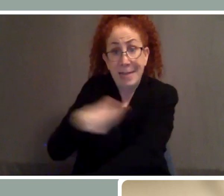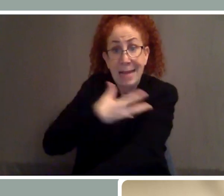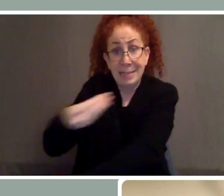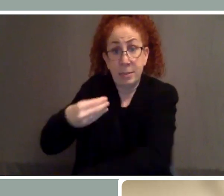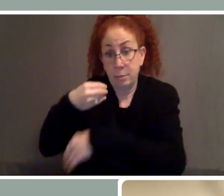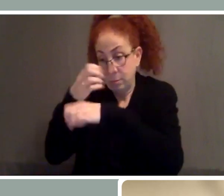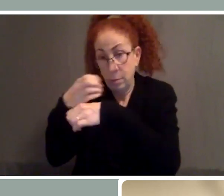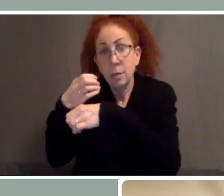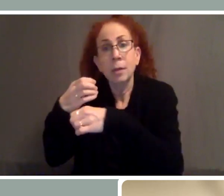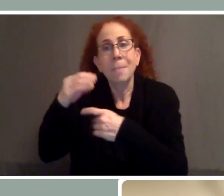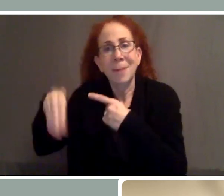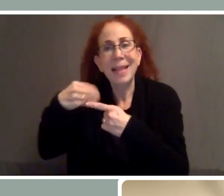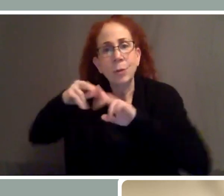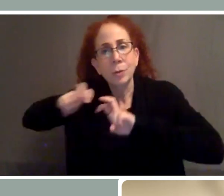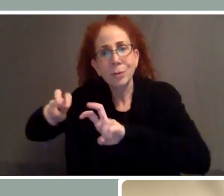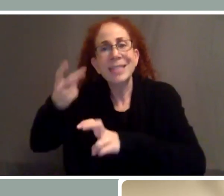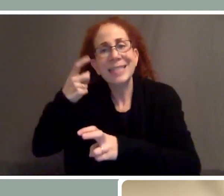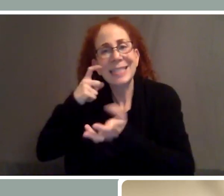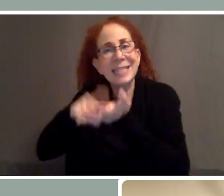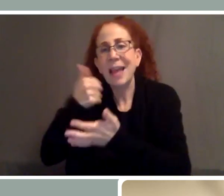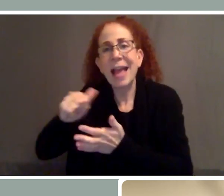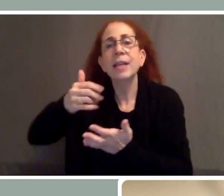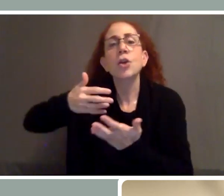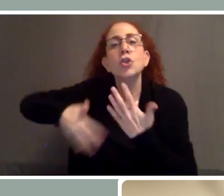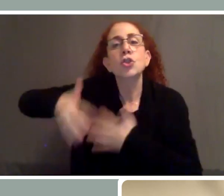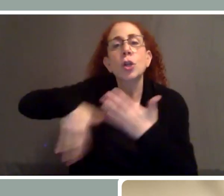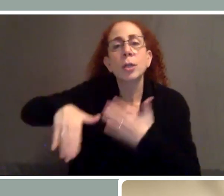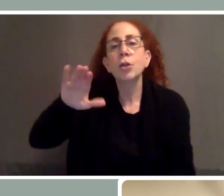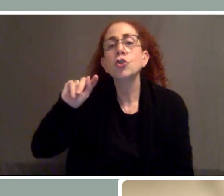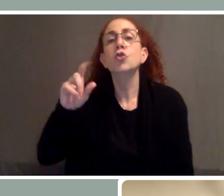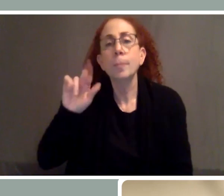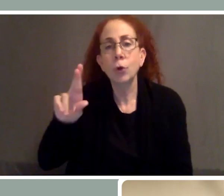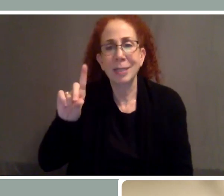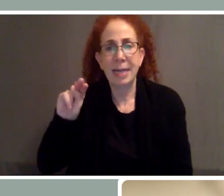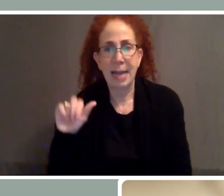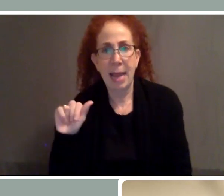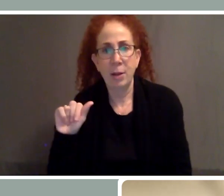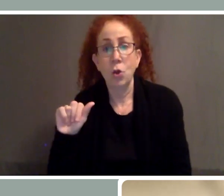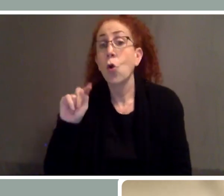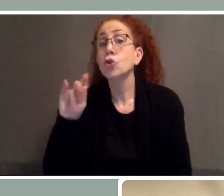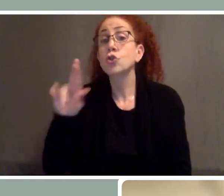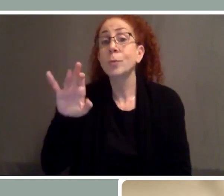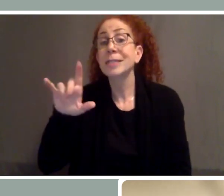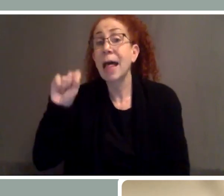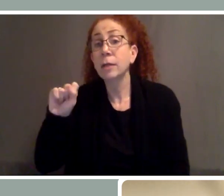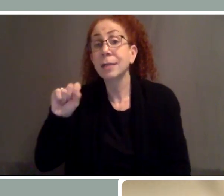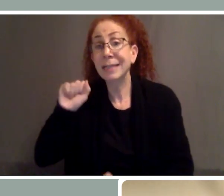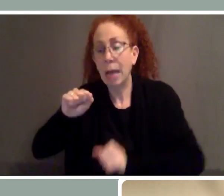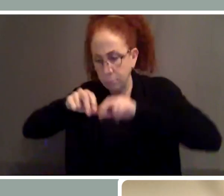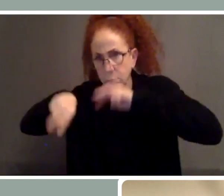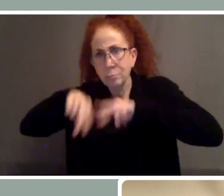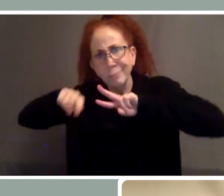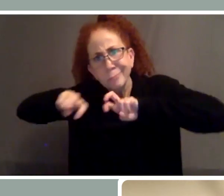see if there's any circulating tumor DNA or circulating tumor cells or other things that they can look at, and they can see whether the tumor